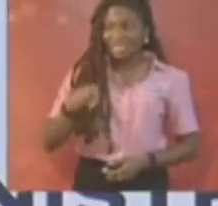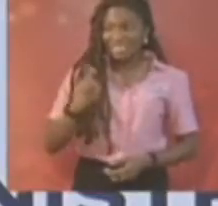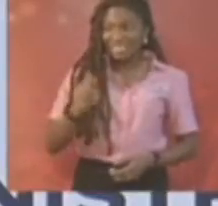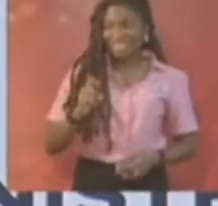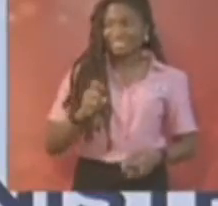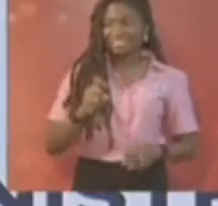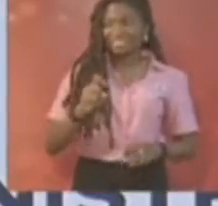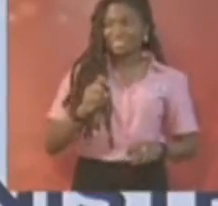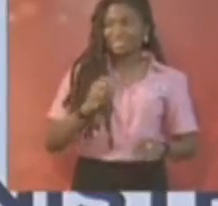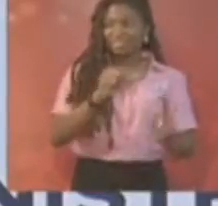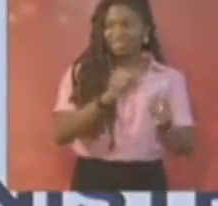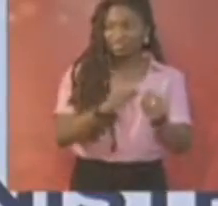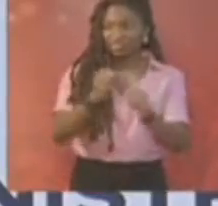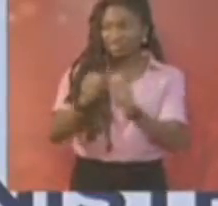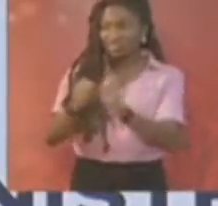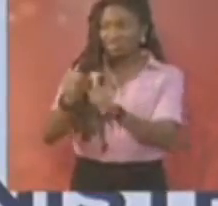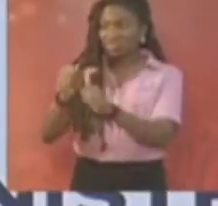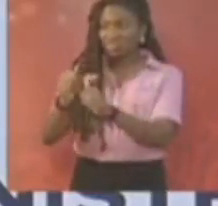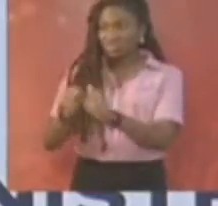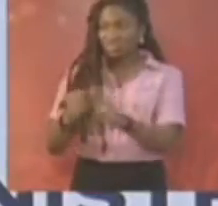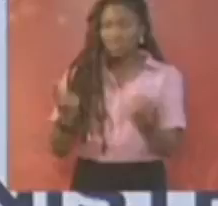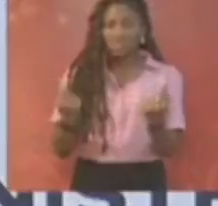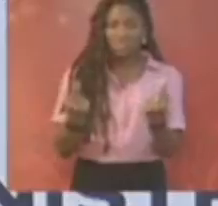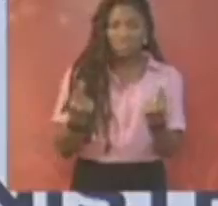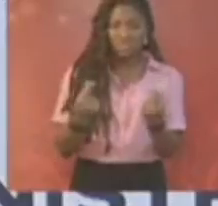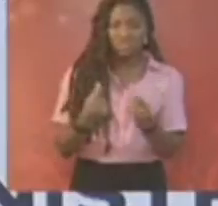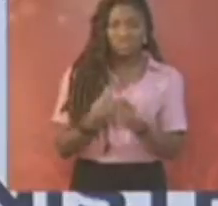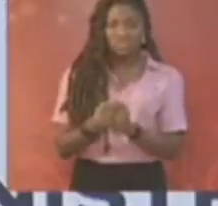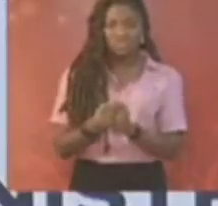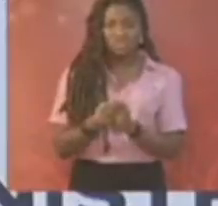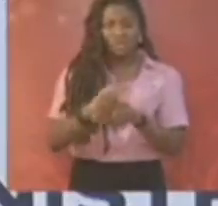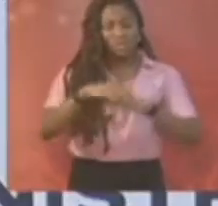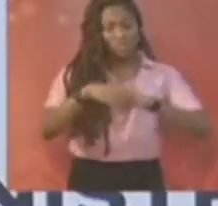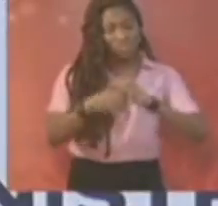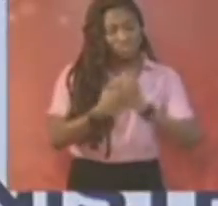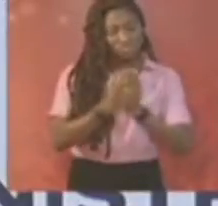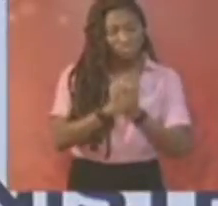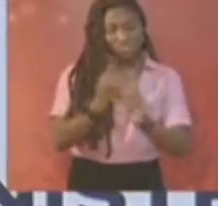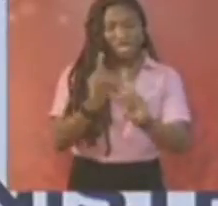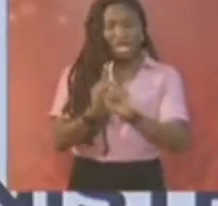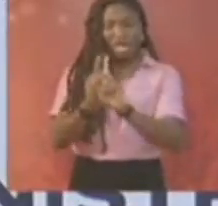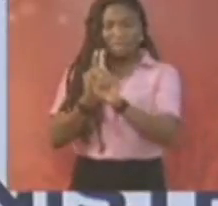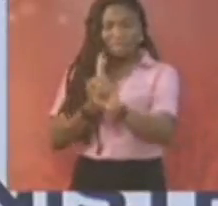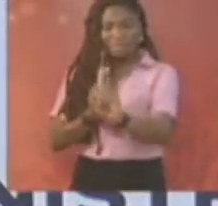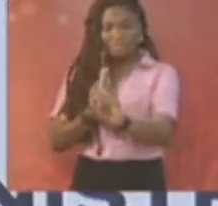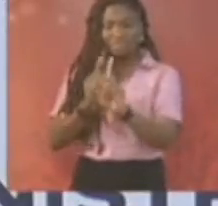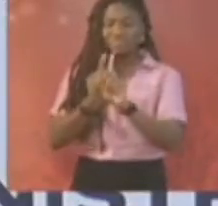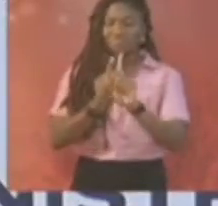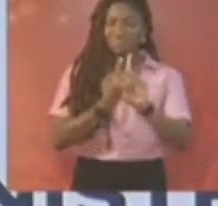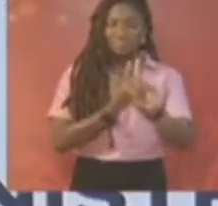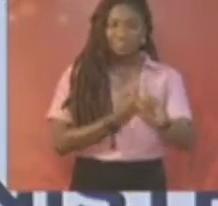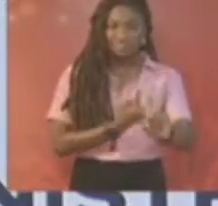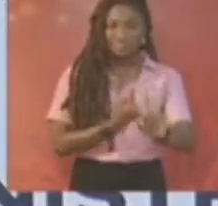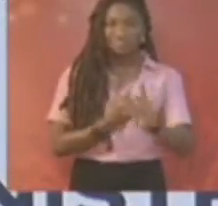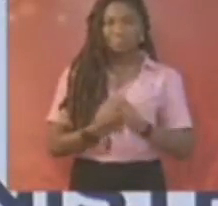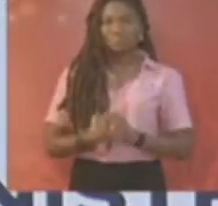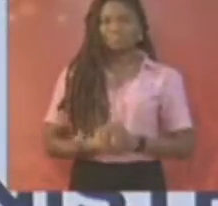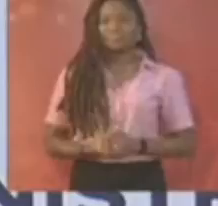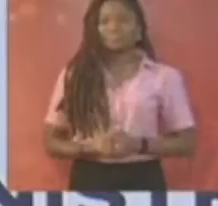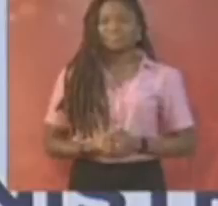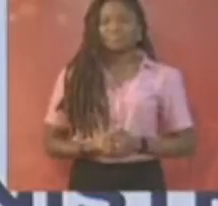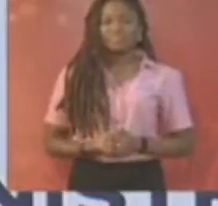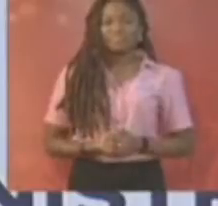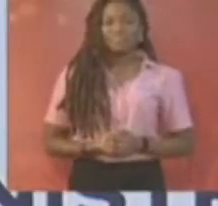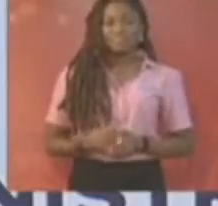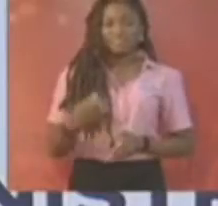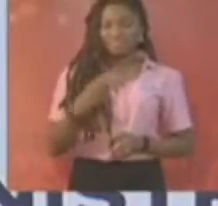population include things like the hygiene, physical distancing, etc., that the extent to which this is possible within the